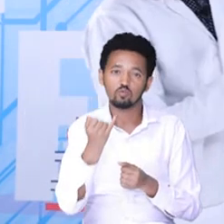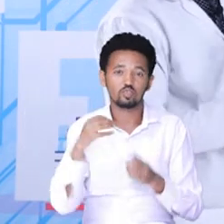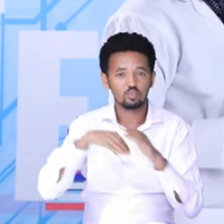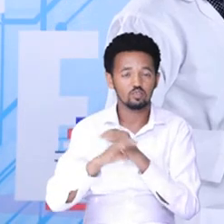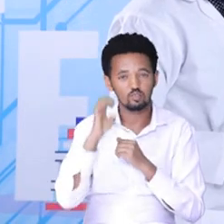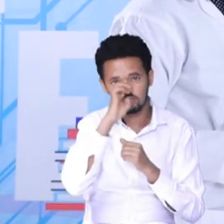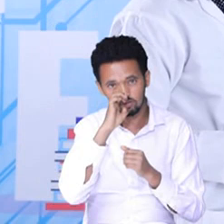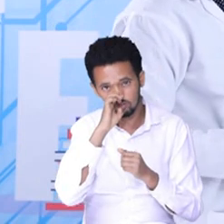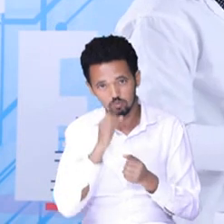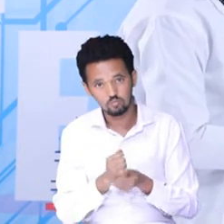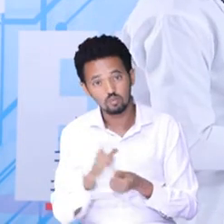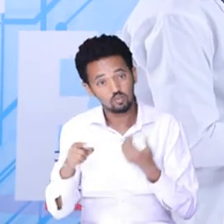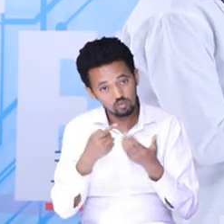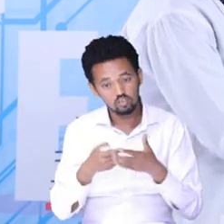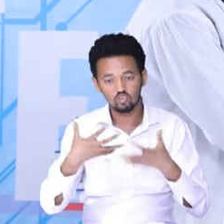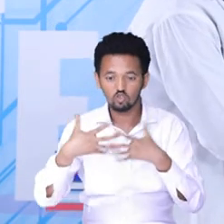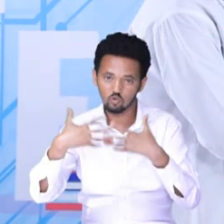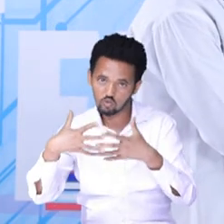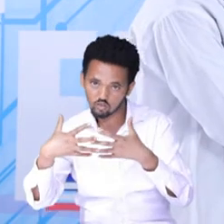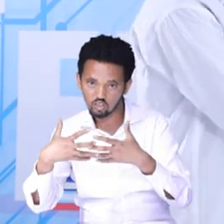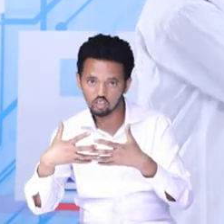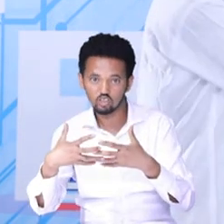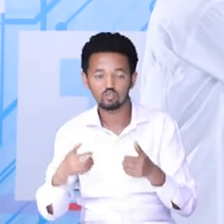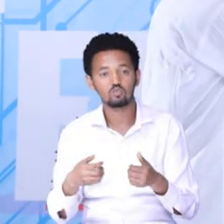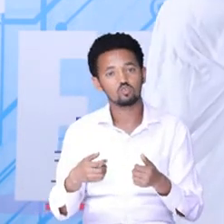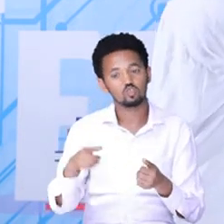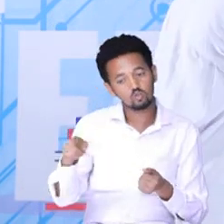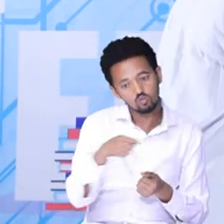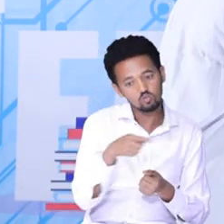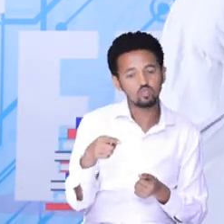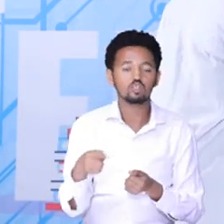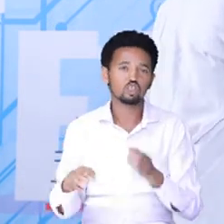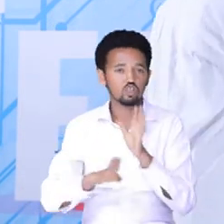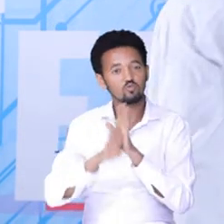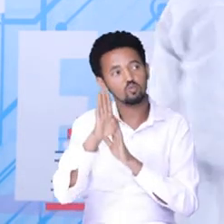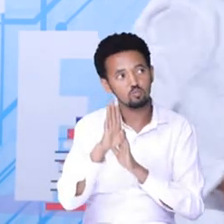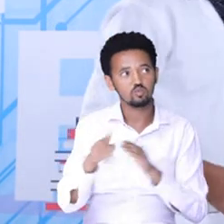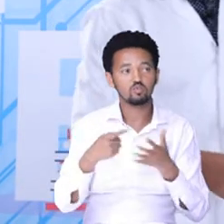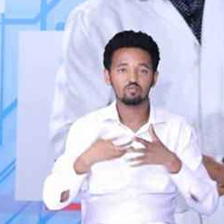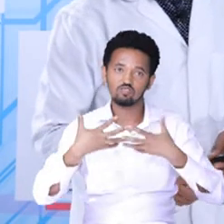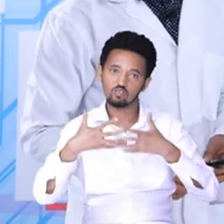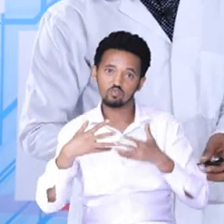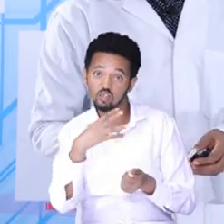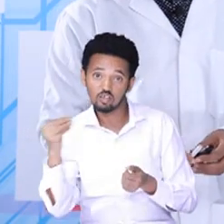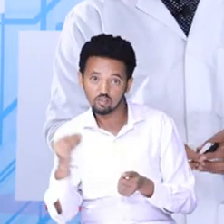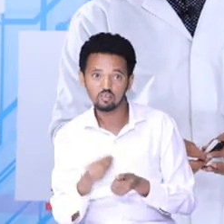which intensify the construction of roads and development of small-scale industries